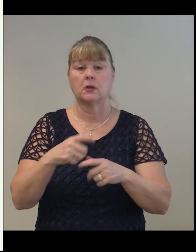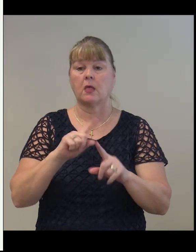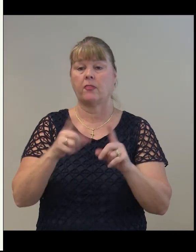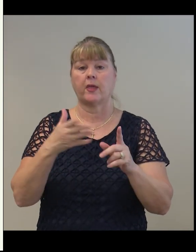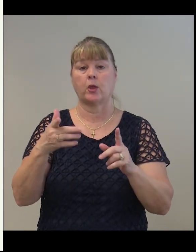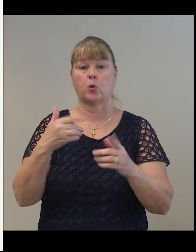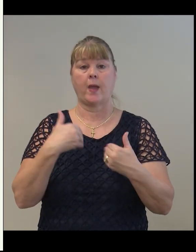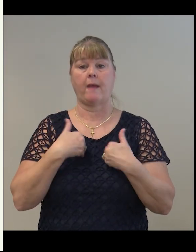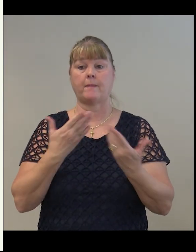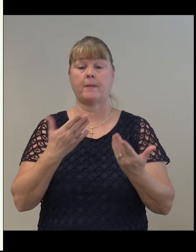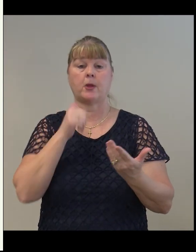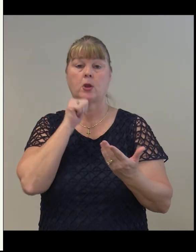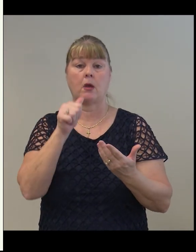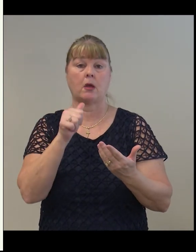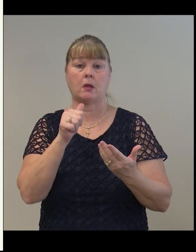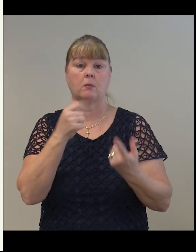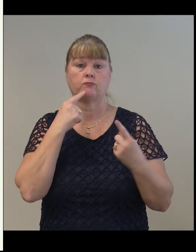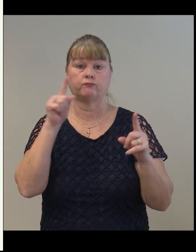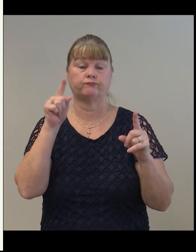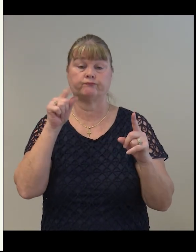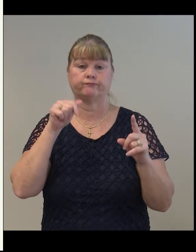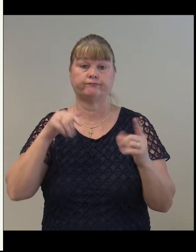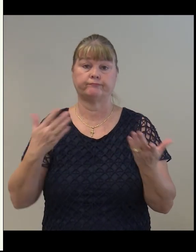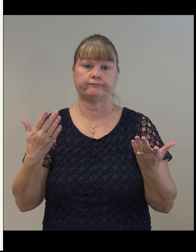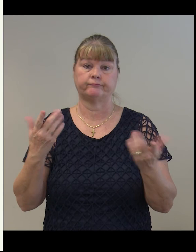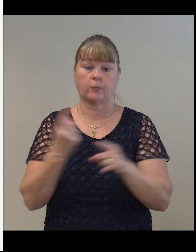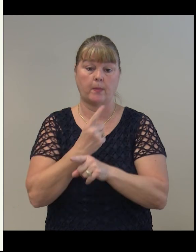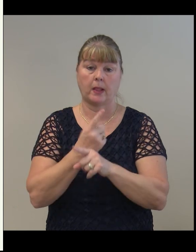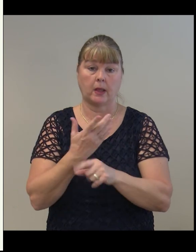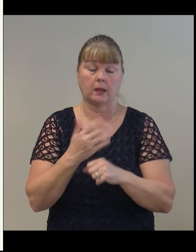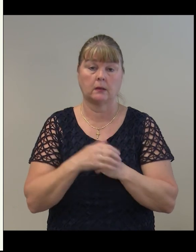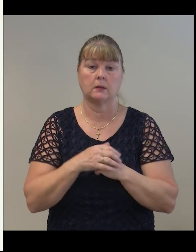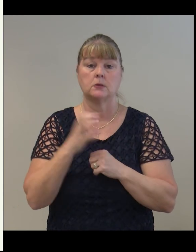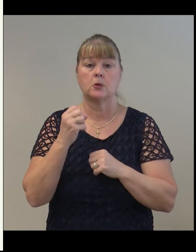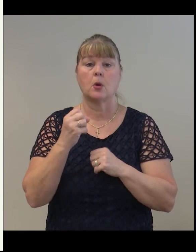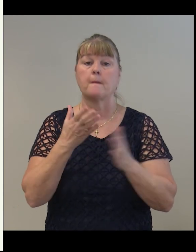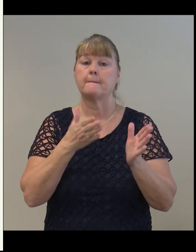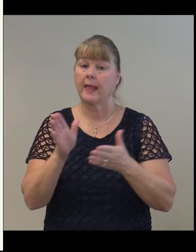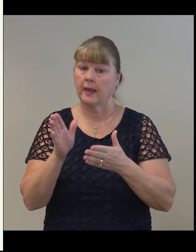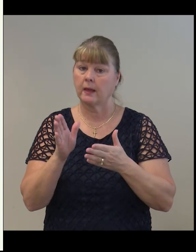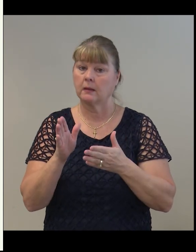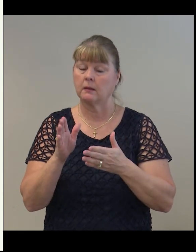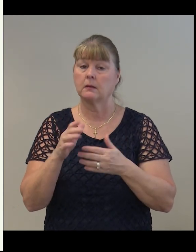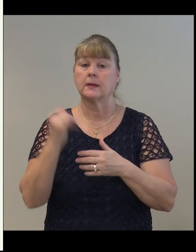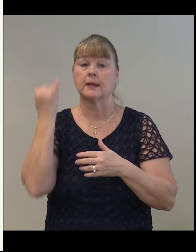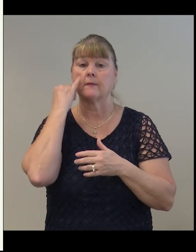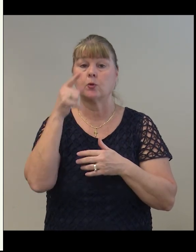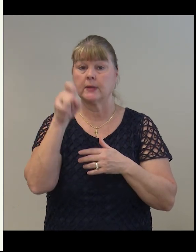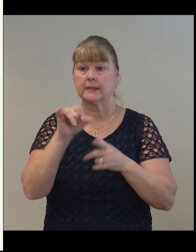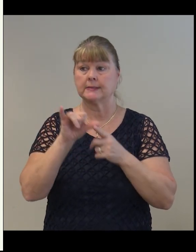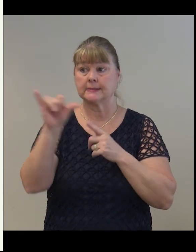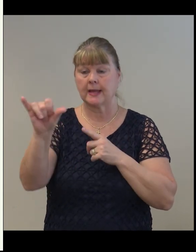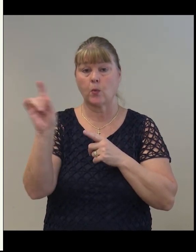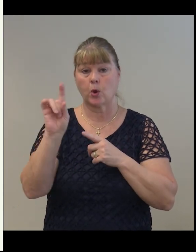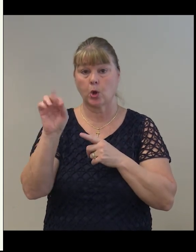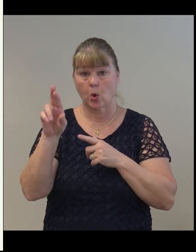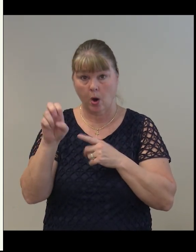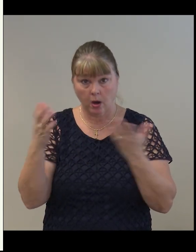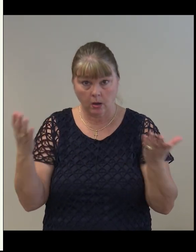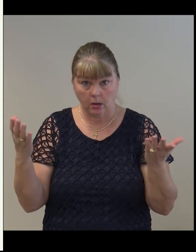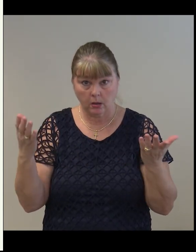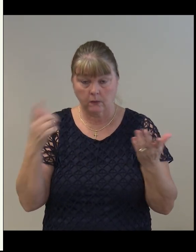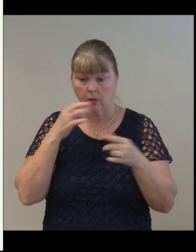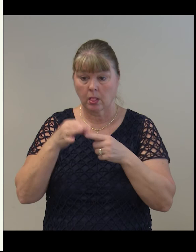other things that you are accustomed to may not be working properly. So plan accordingly. If you need to stay where you are